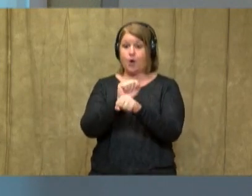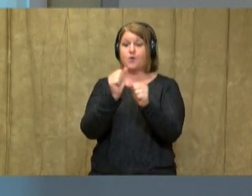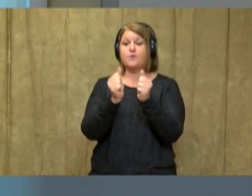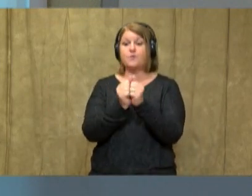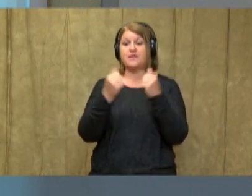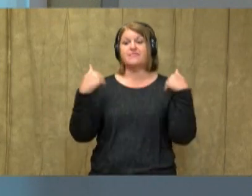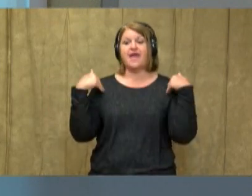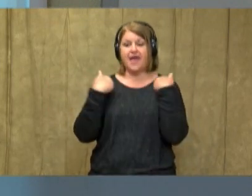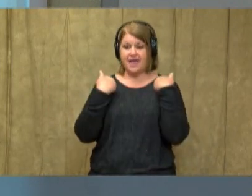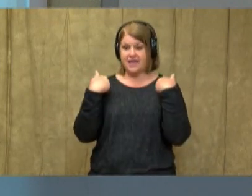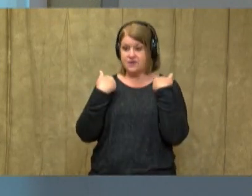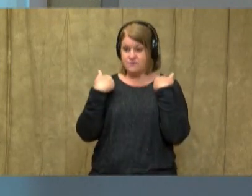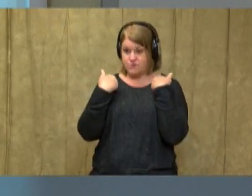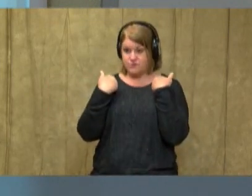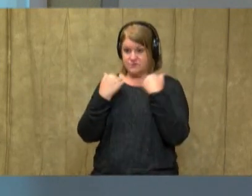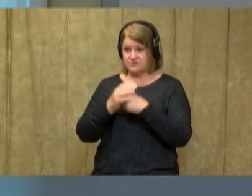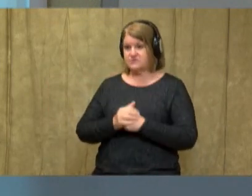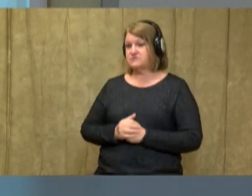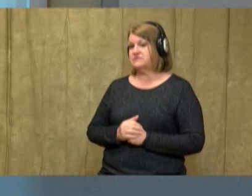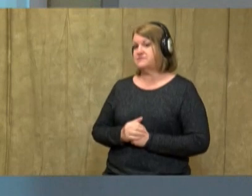animals.